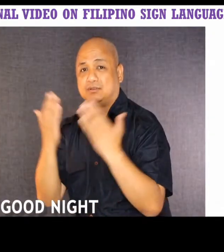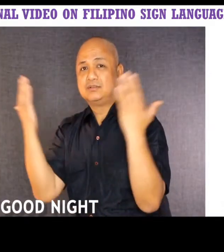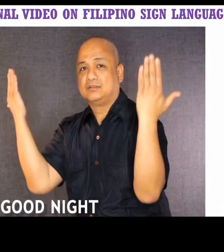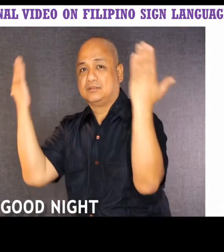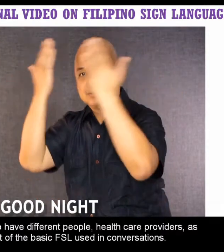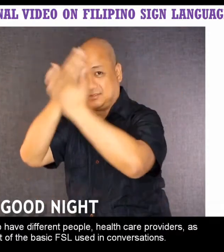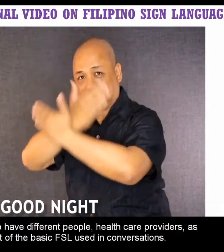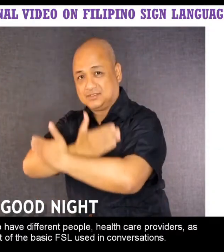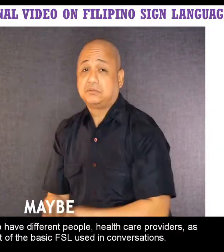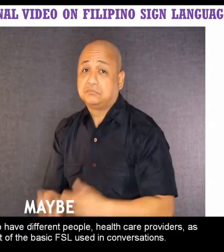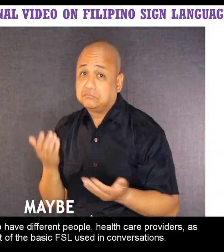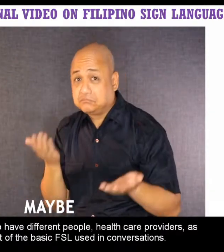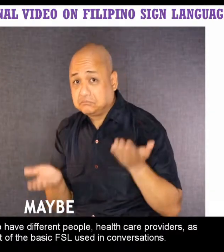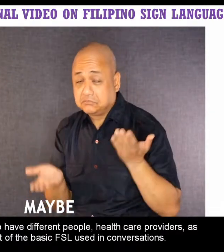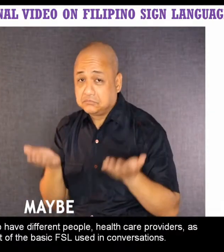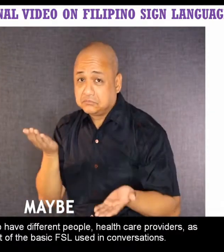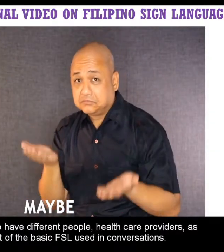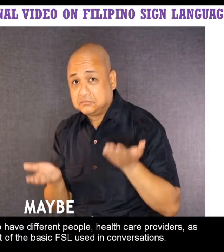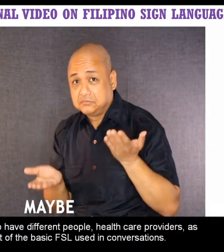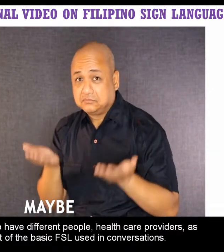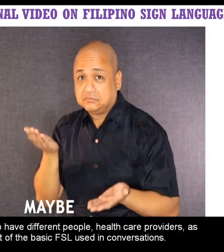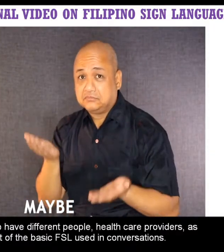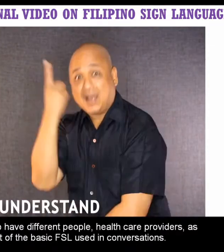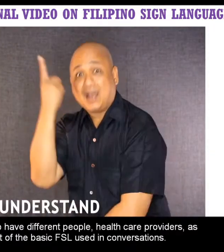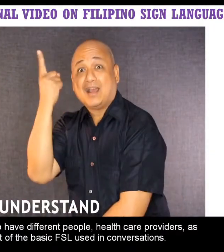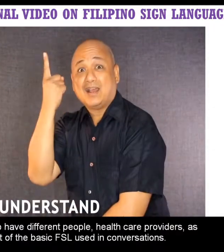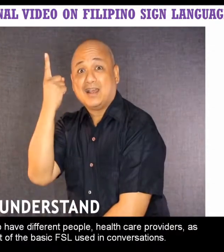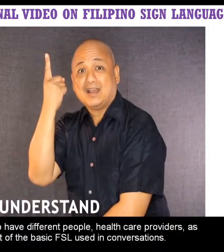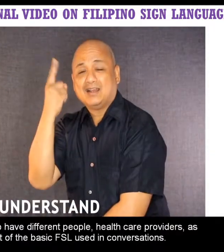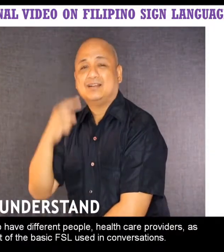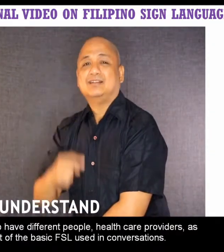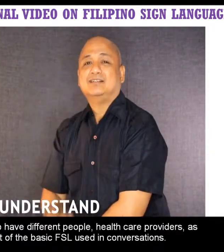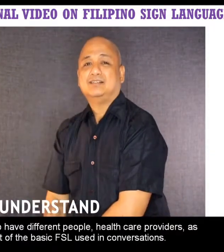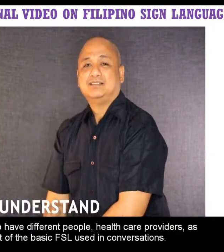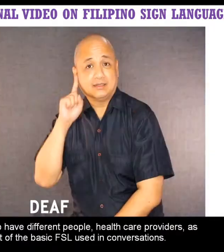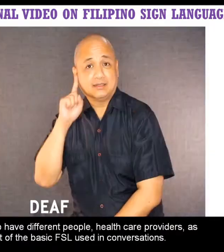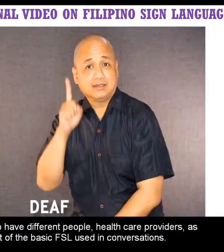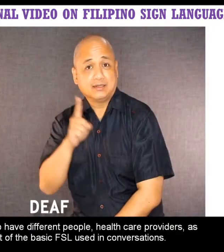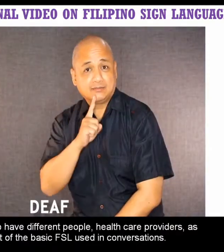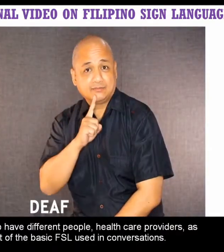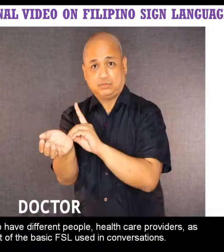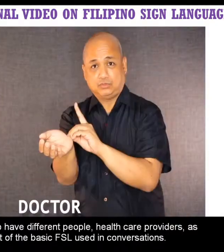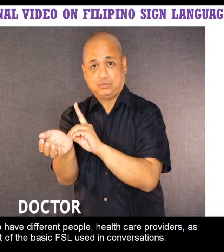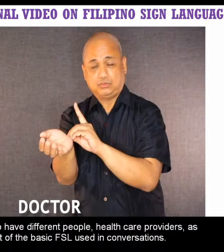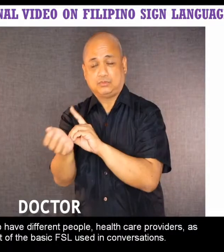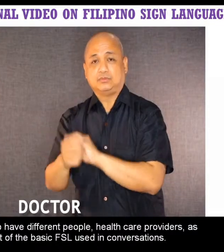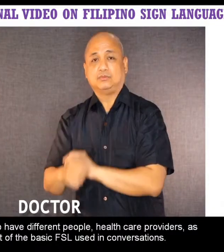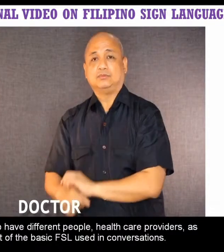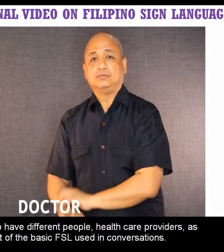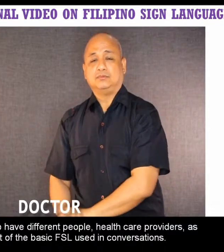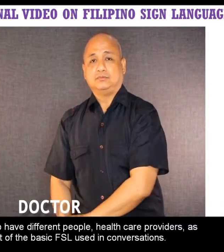and then we also have different people,